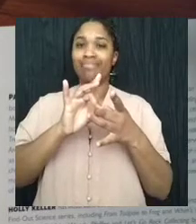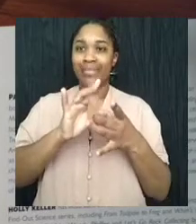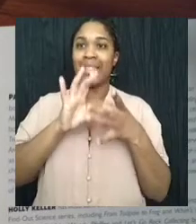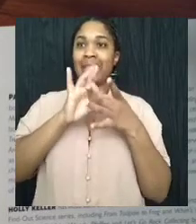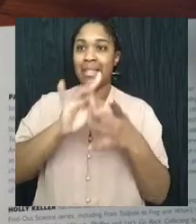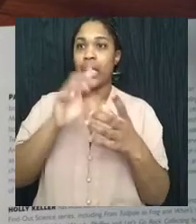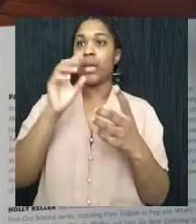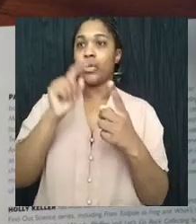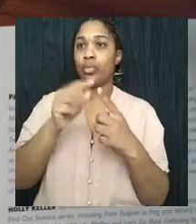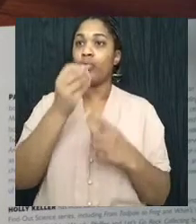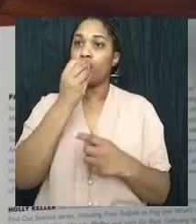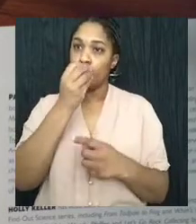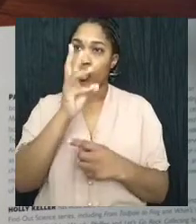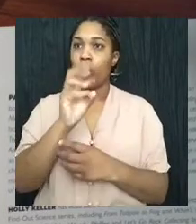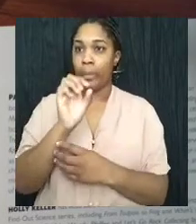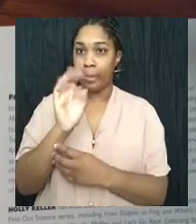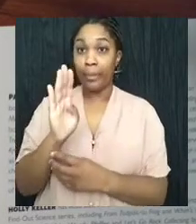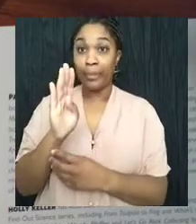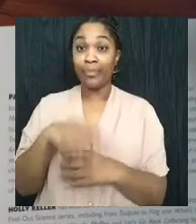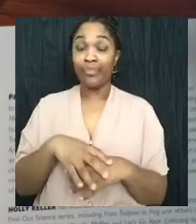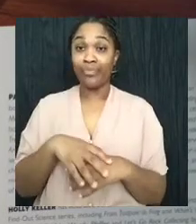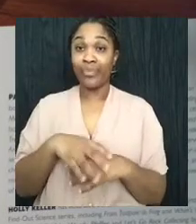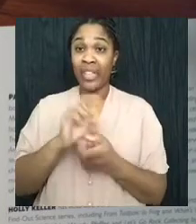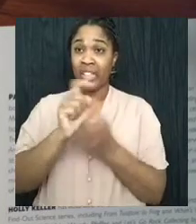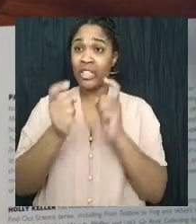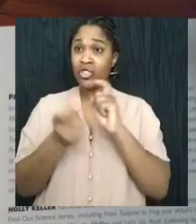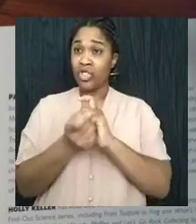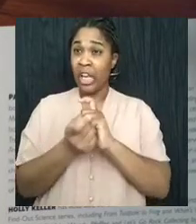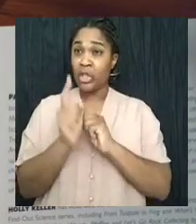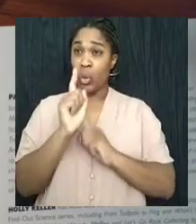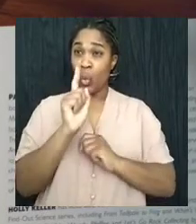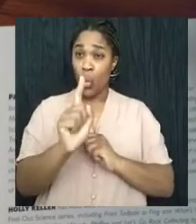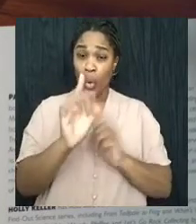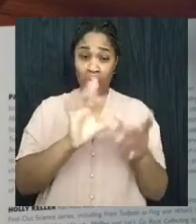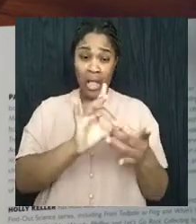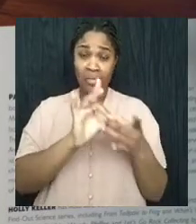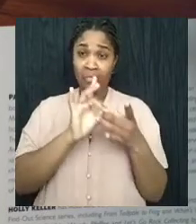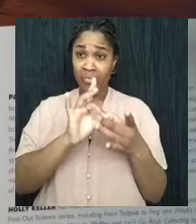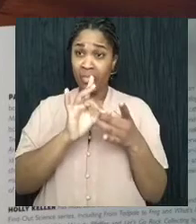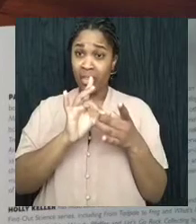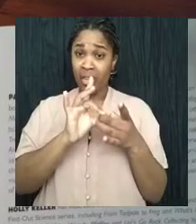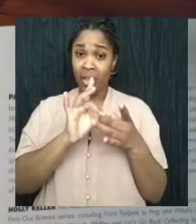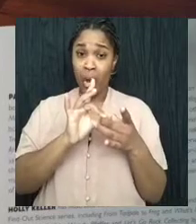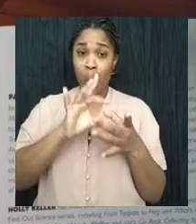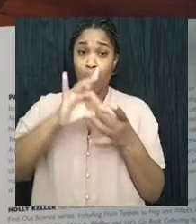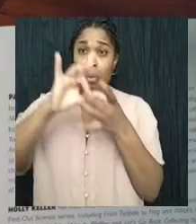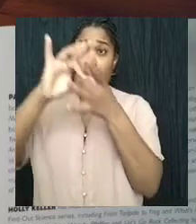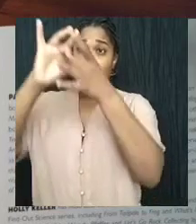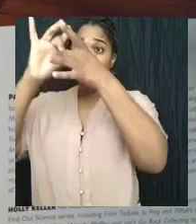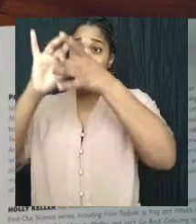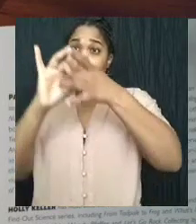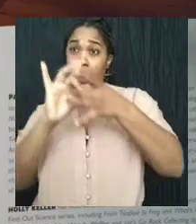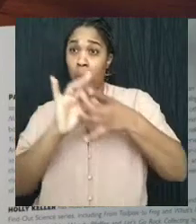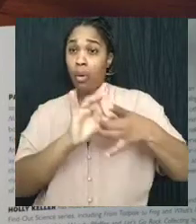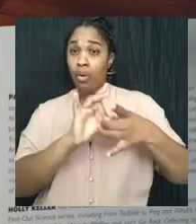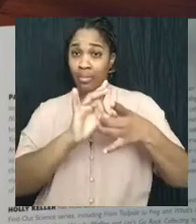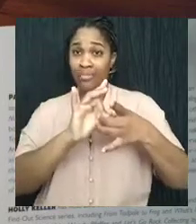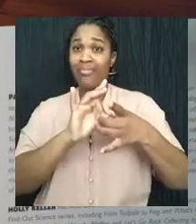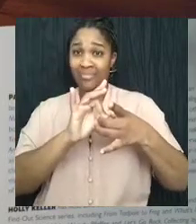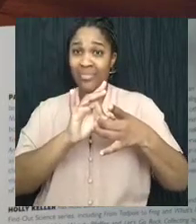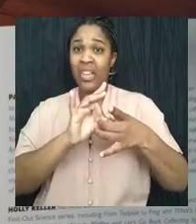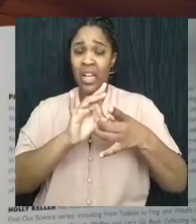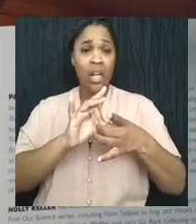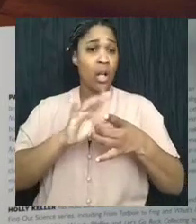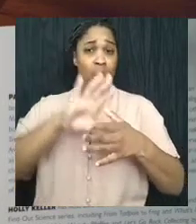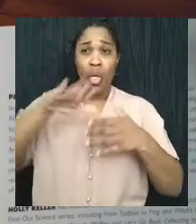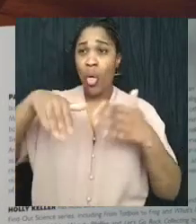webs. A change in one link is felt up and down that chain. It is felt through